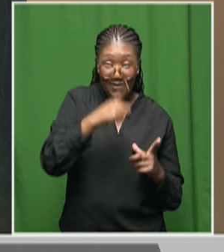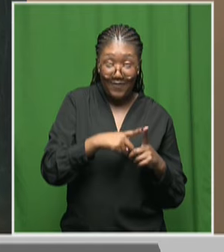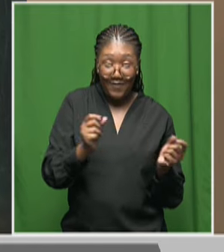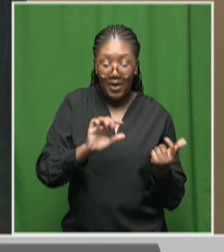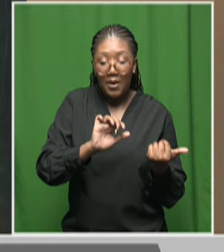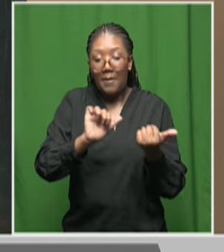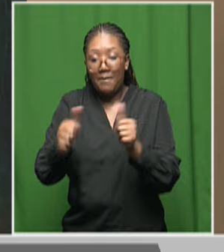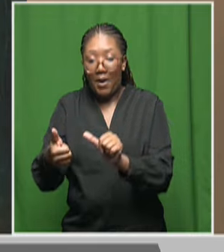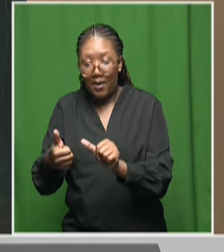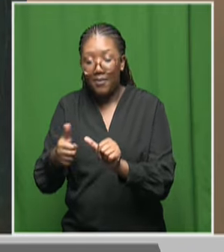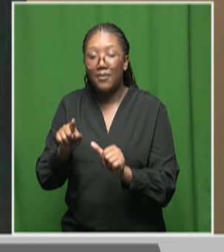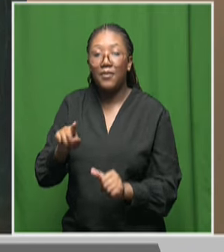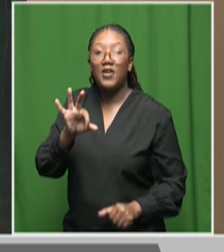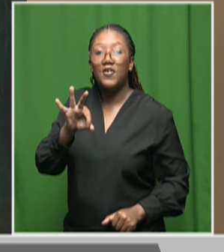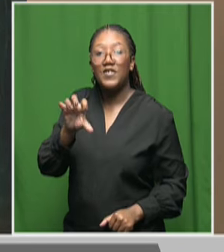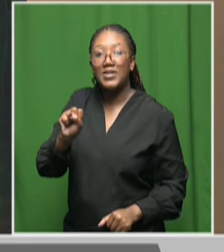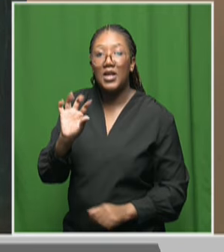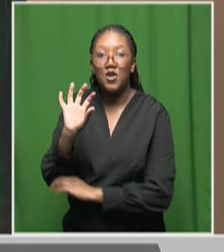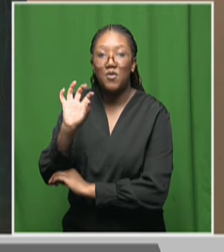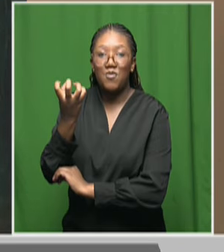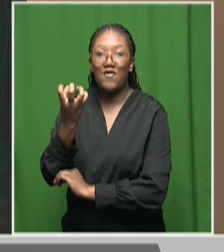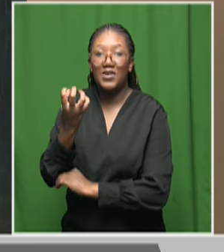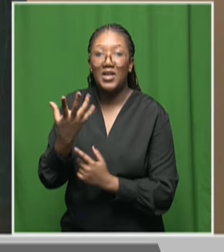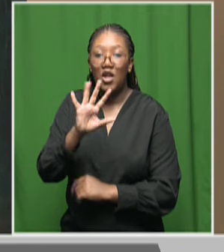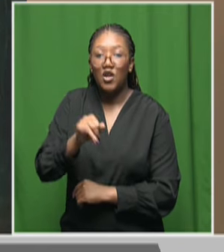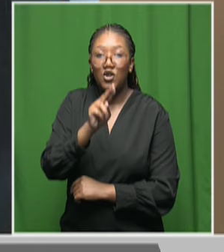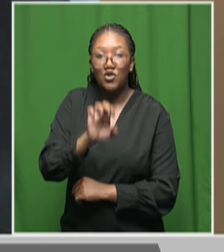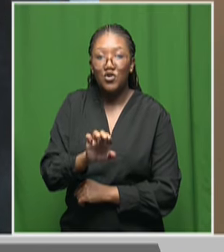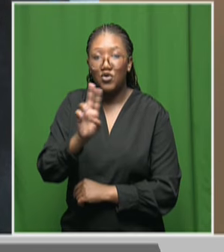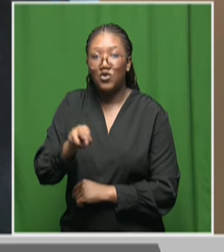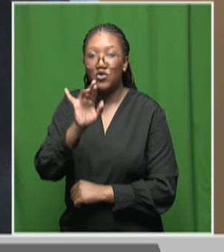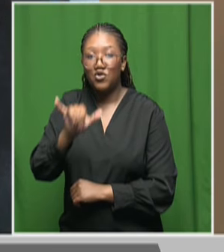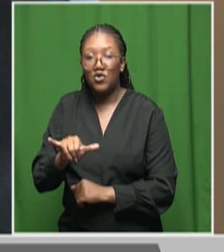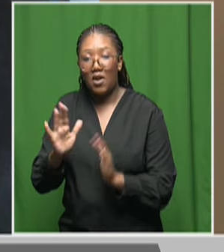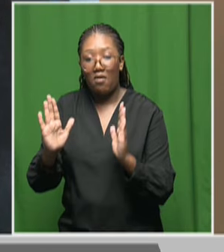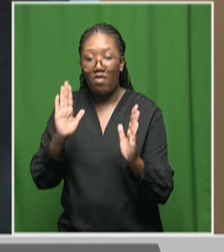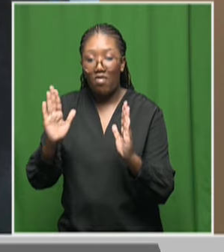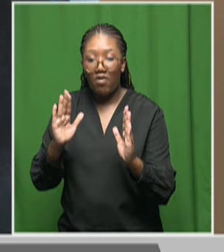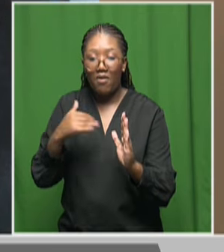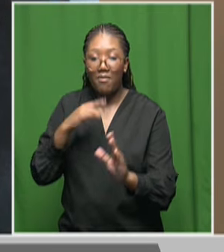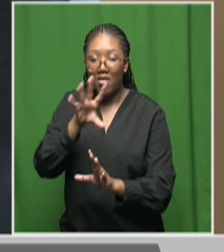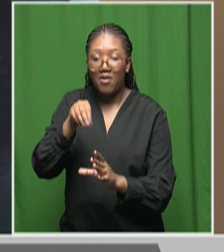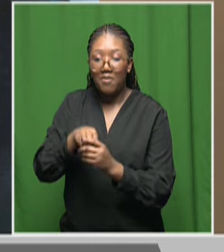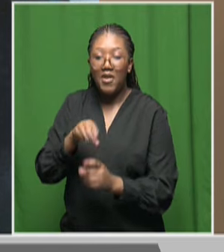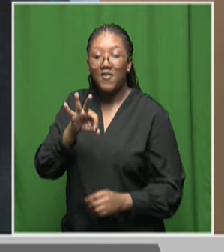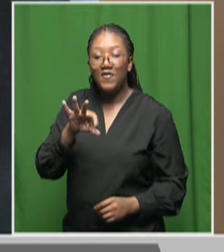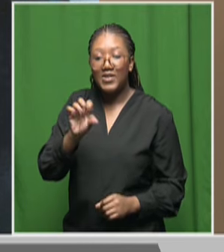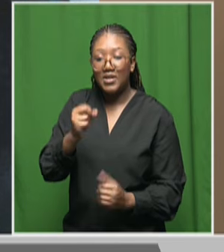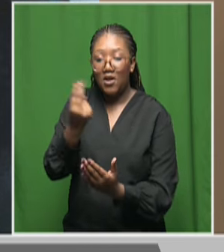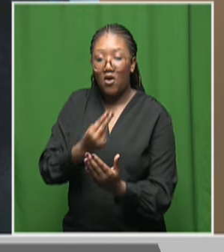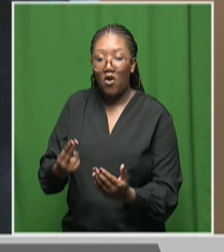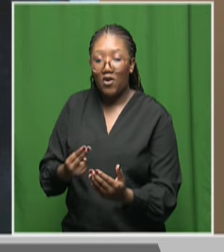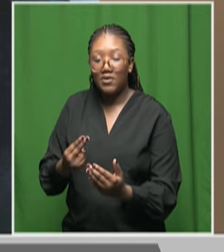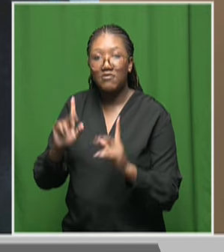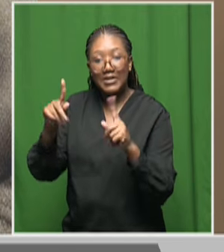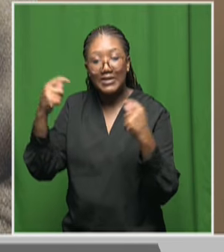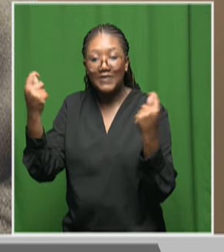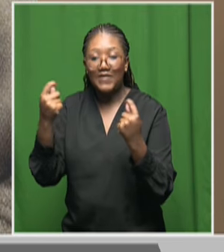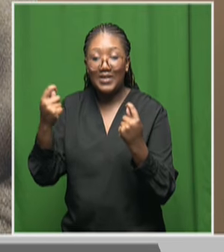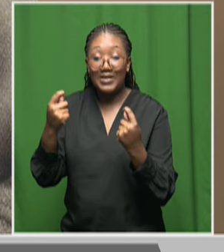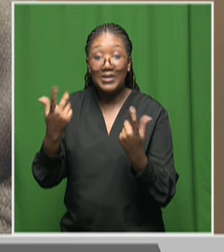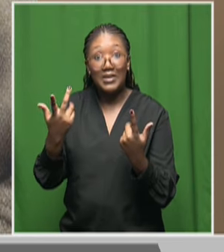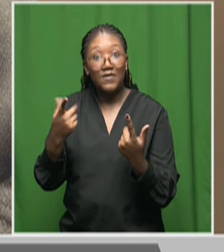Bloemfontein about June, July, as it will be part of the Free State Arts Festival program. So, yeah, quite, if you're in